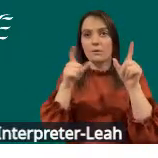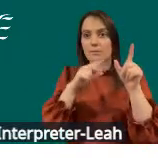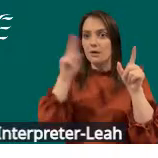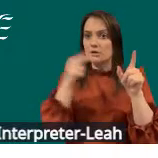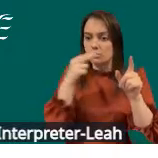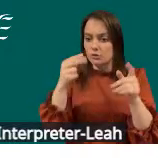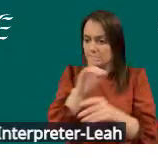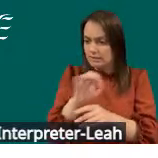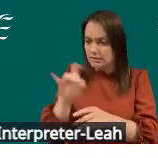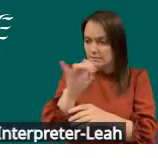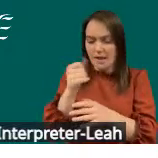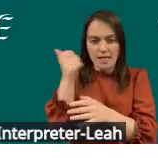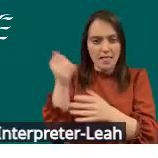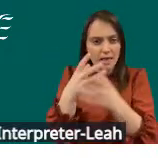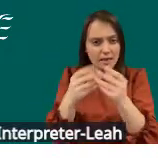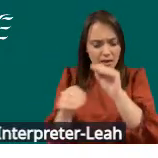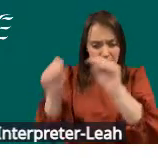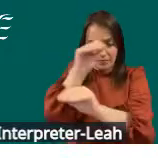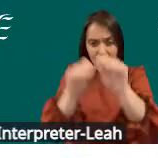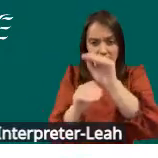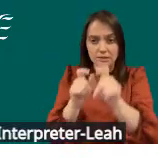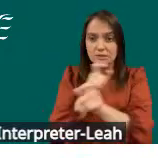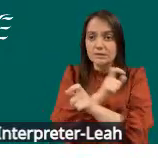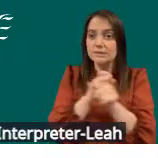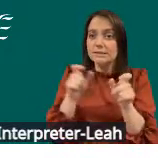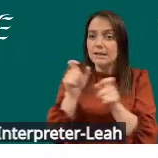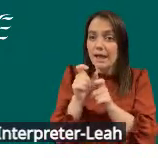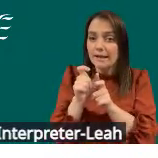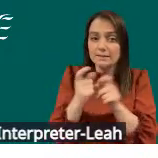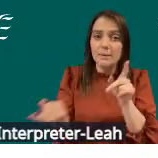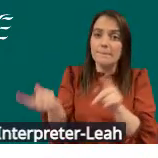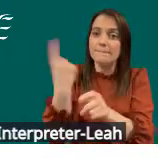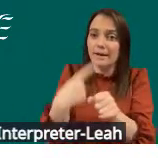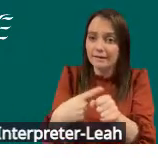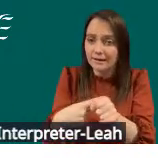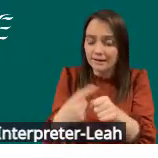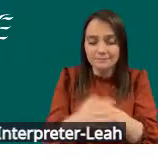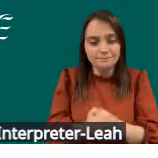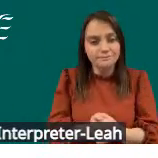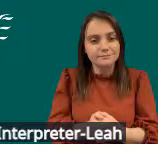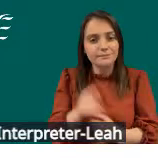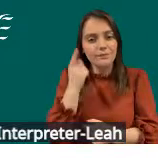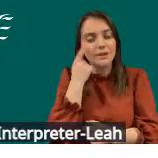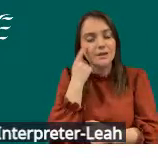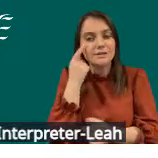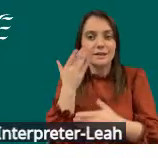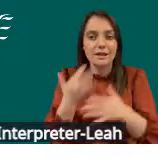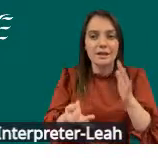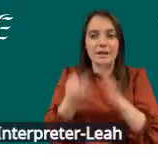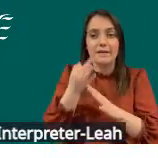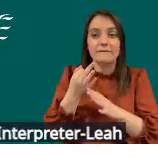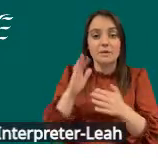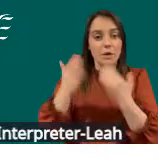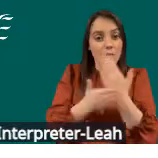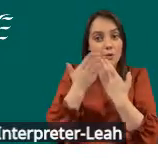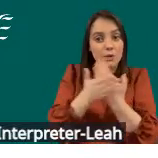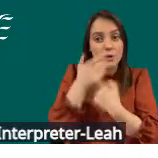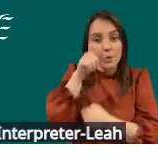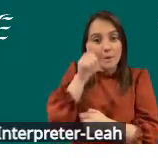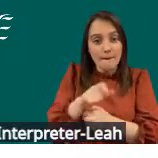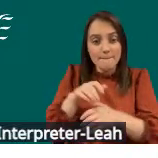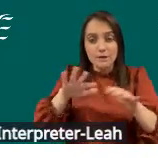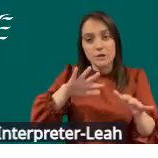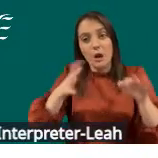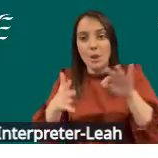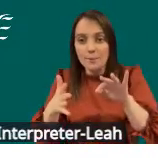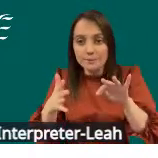Everything was spelled backwards, and her dyslexia just reared its head. And often you find that, like, if you were clumsy as a younger person or if you're a little bit anxious,